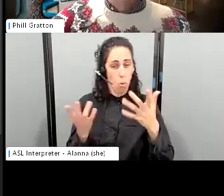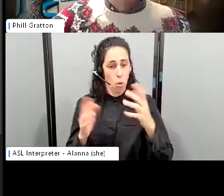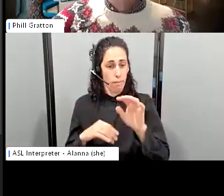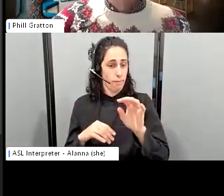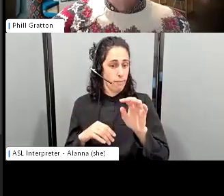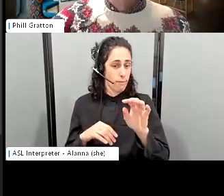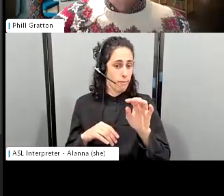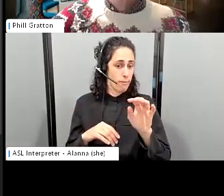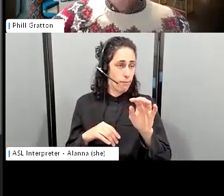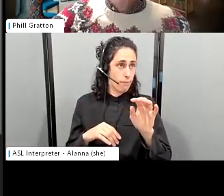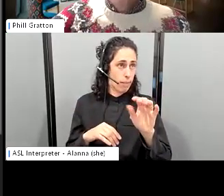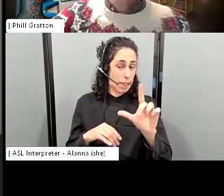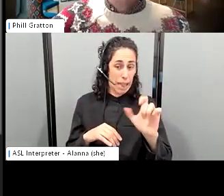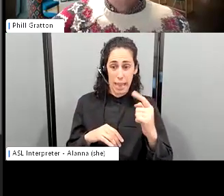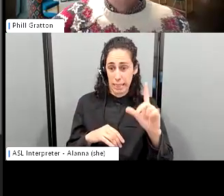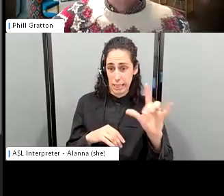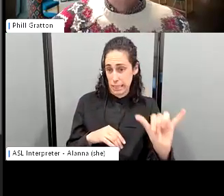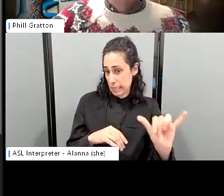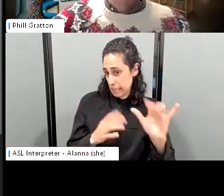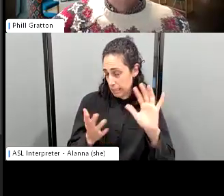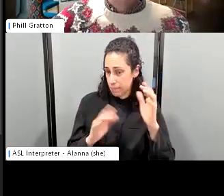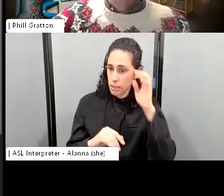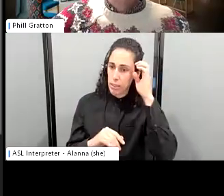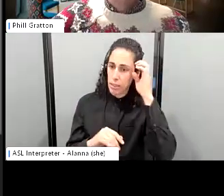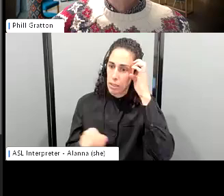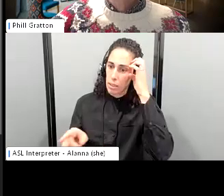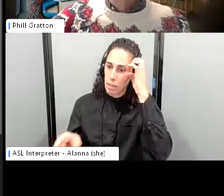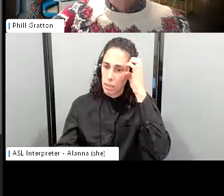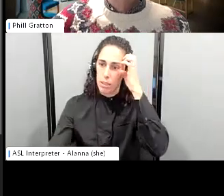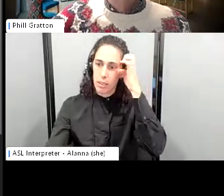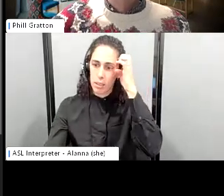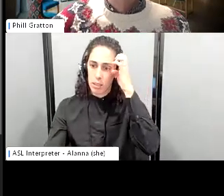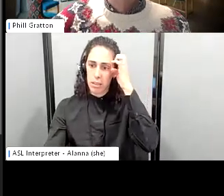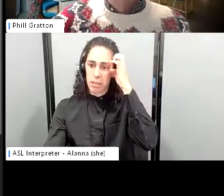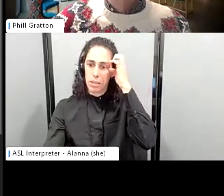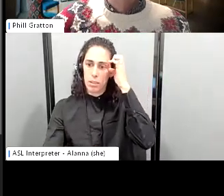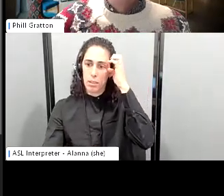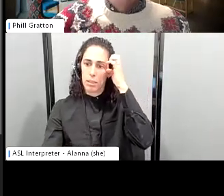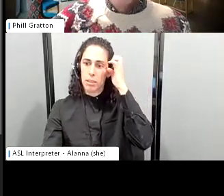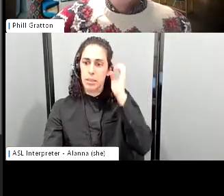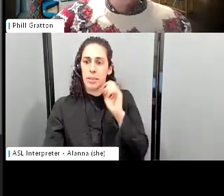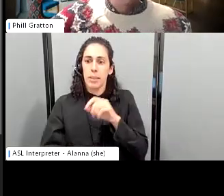has factored in and says that she should try a different link. Go to chatgpt.com or